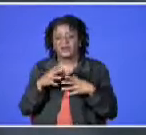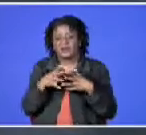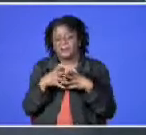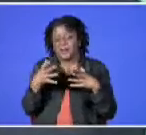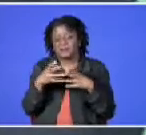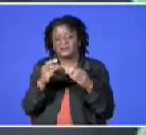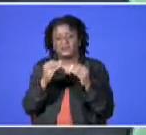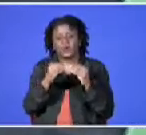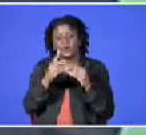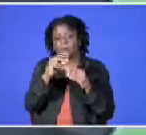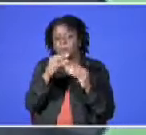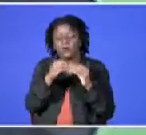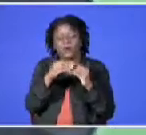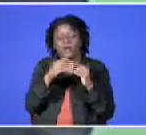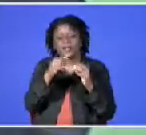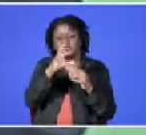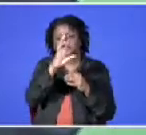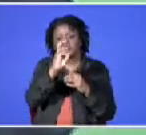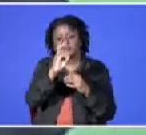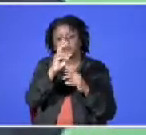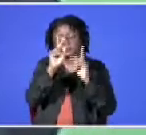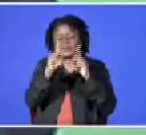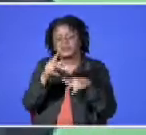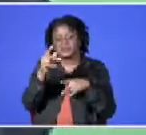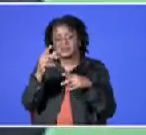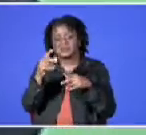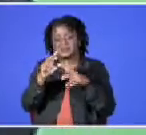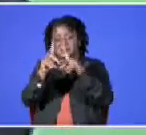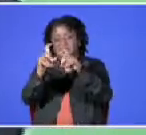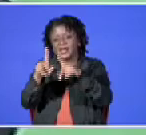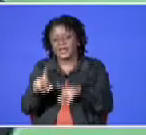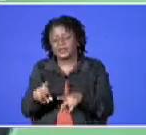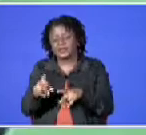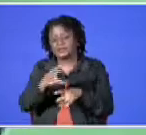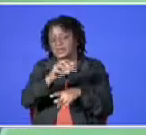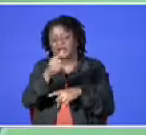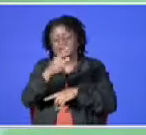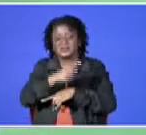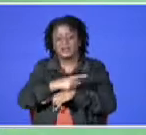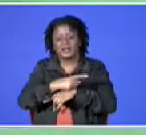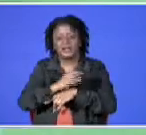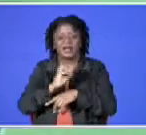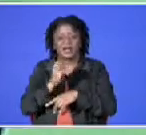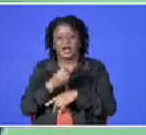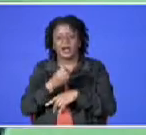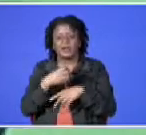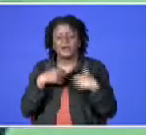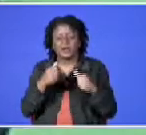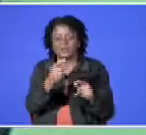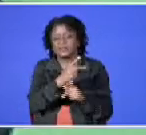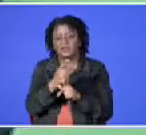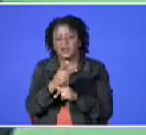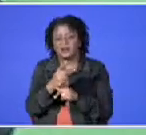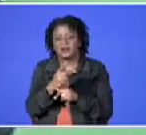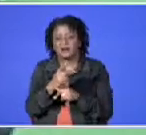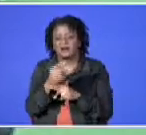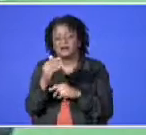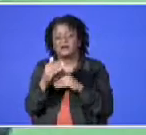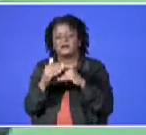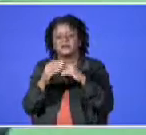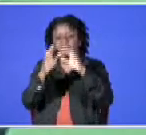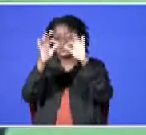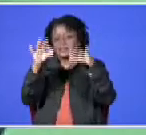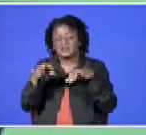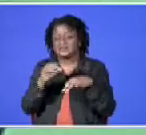6 cases diagnosed on any day. And our acute care institutions have not been overwhelmed with the